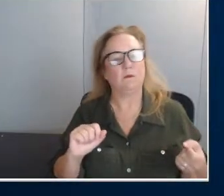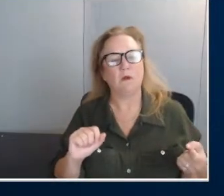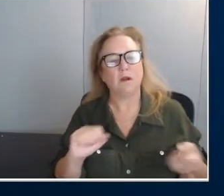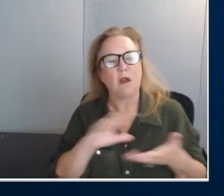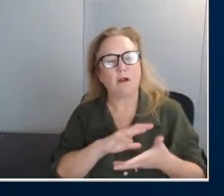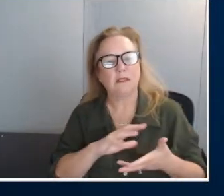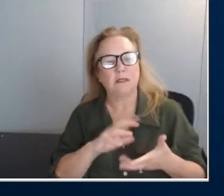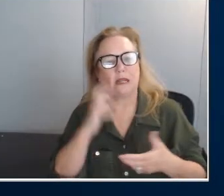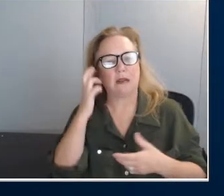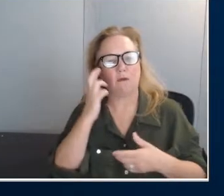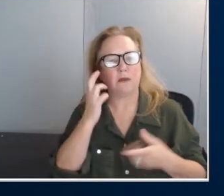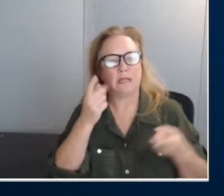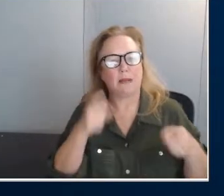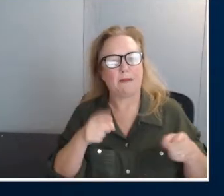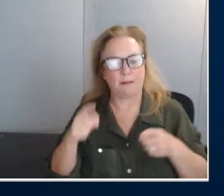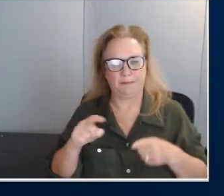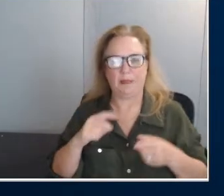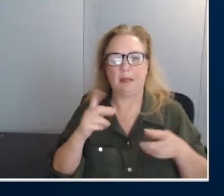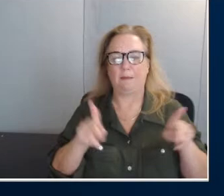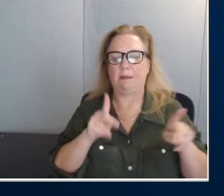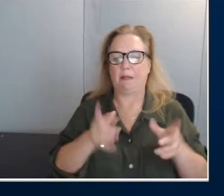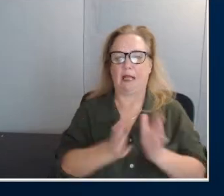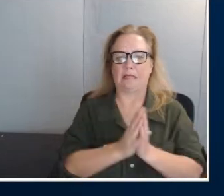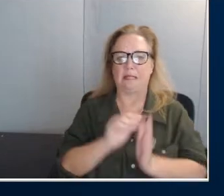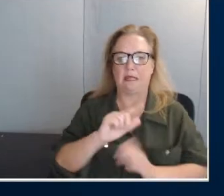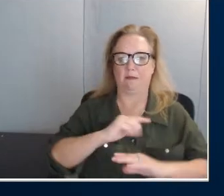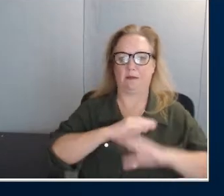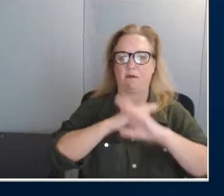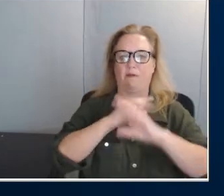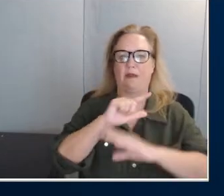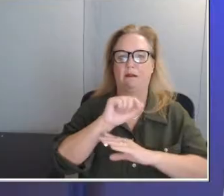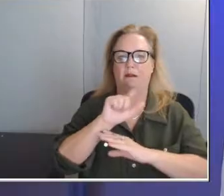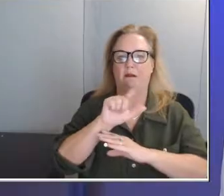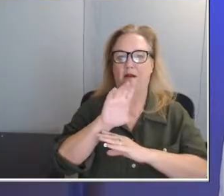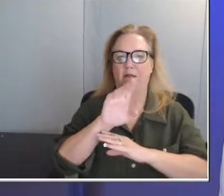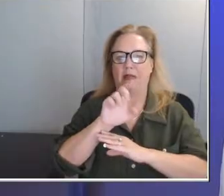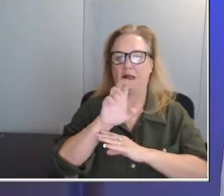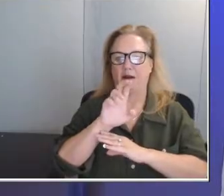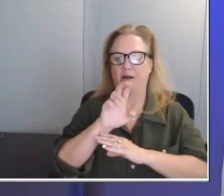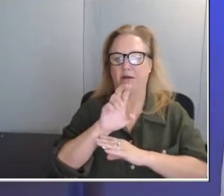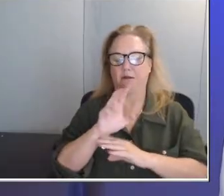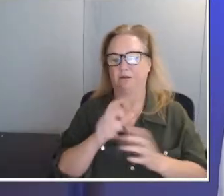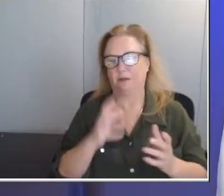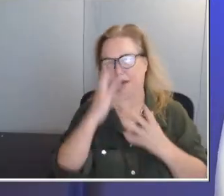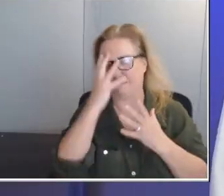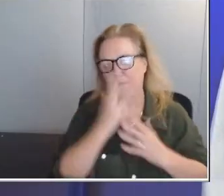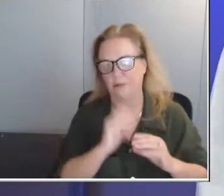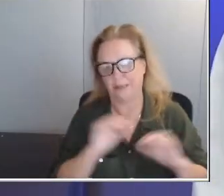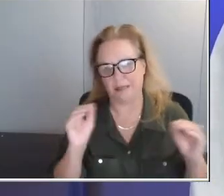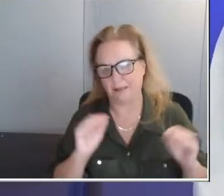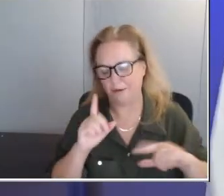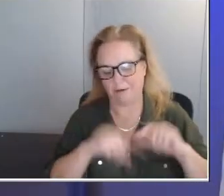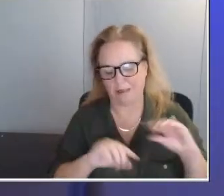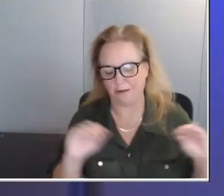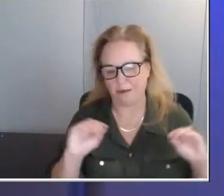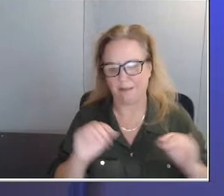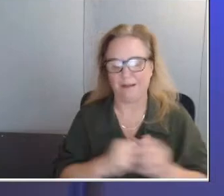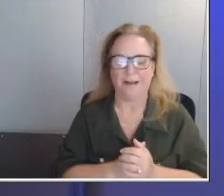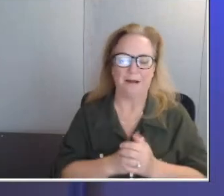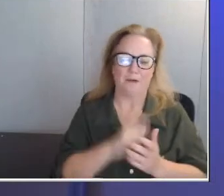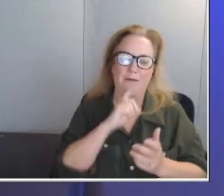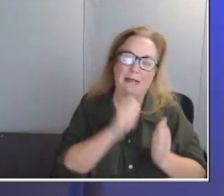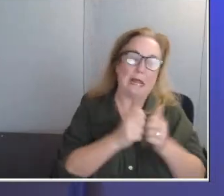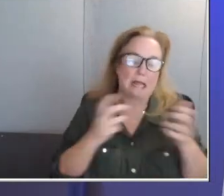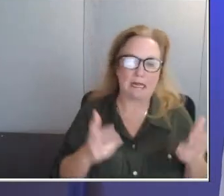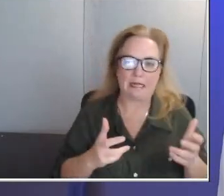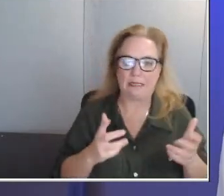infected? Yeah, great question, because people always ask, what can I do to prevent this? Right. And the answer is not much, unfortunately. Oh, shoot, I hate that. Okay. It just